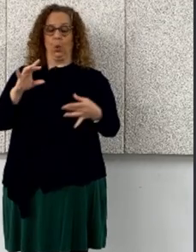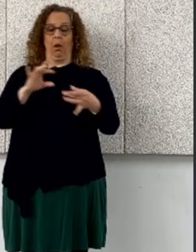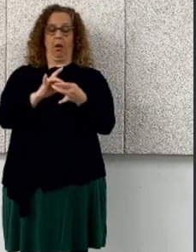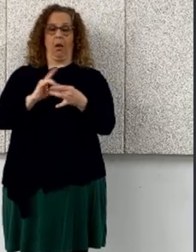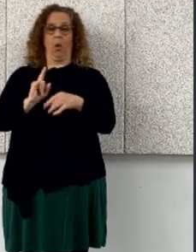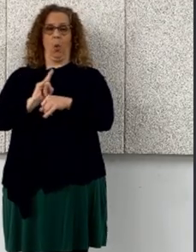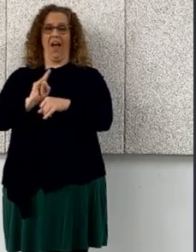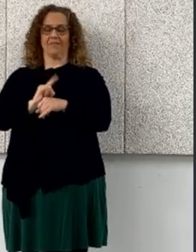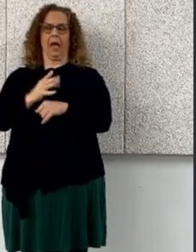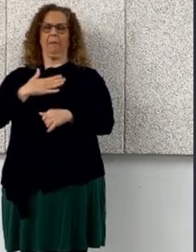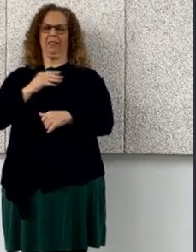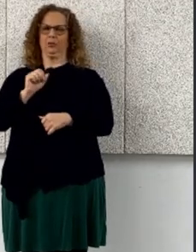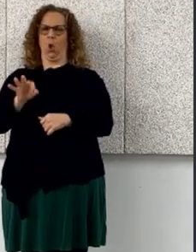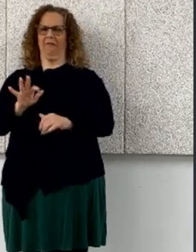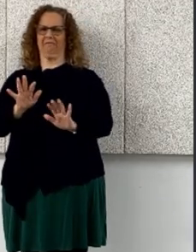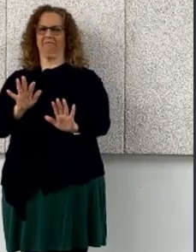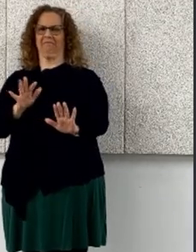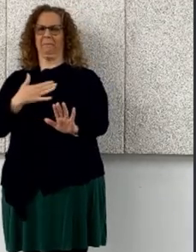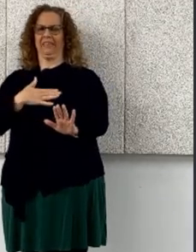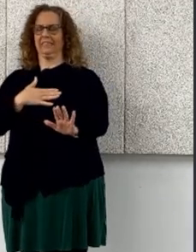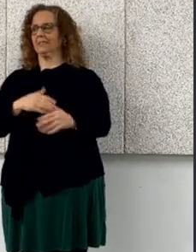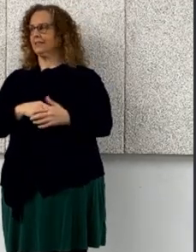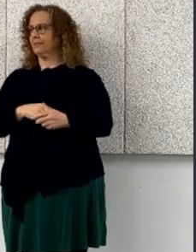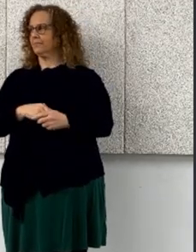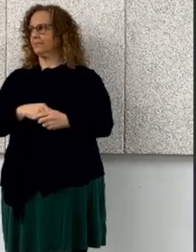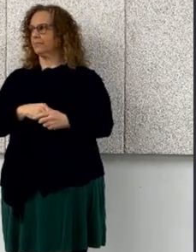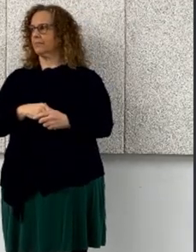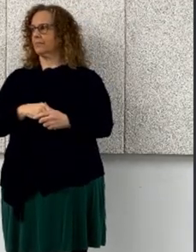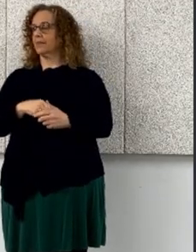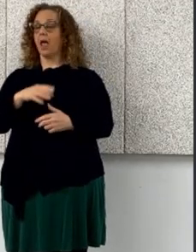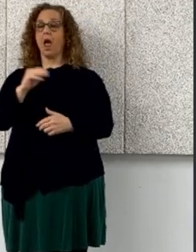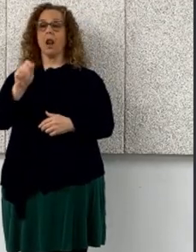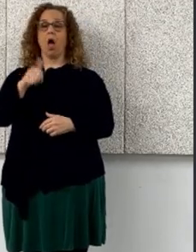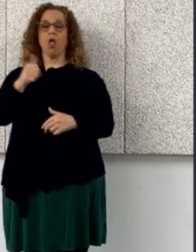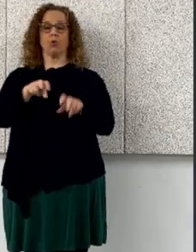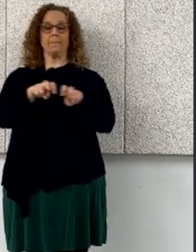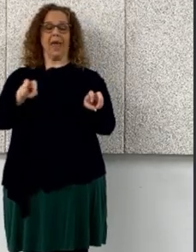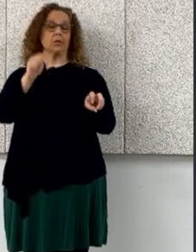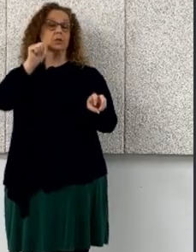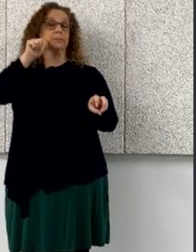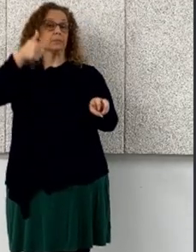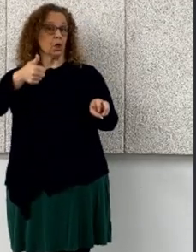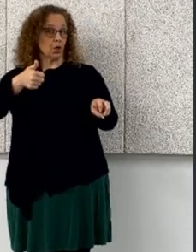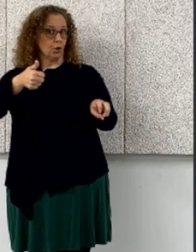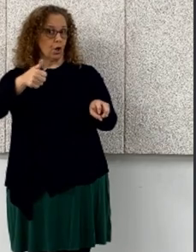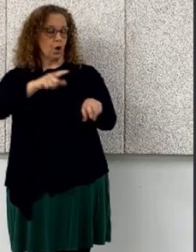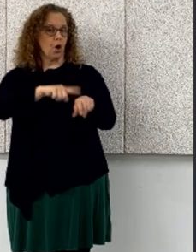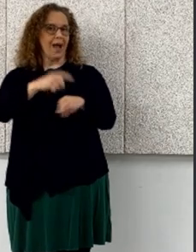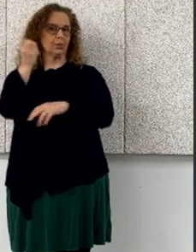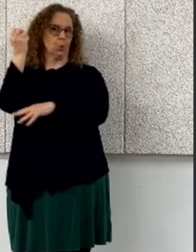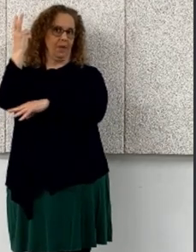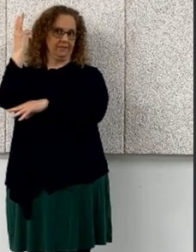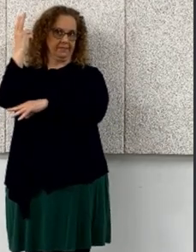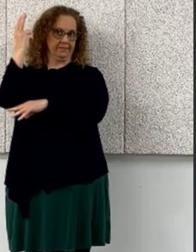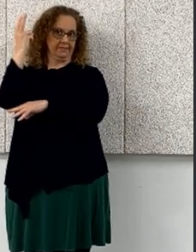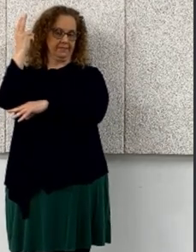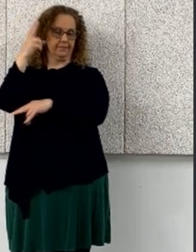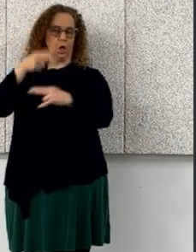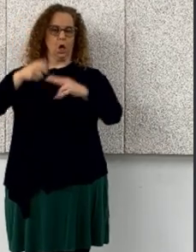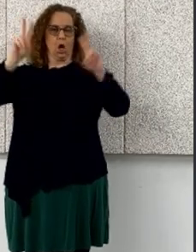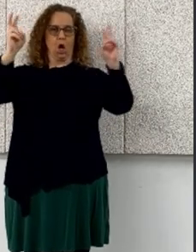turn off your Wi-Fi, it would be very helpful. And we're having another panel tomorrow at 12 p.m. called